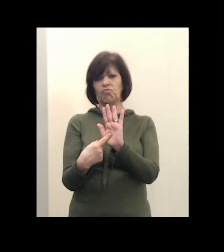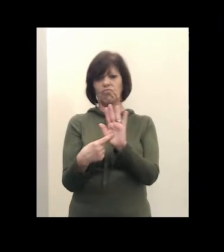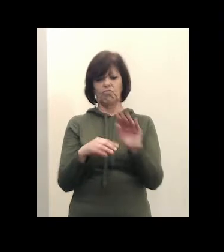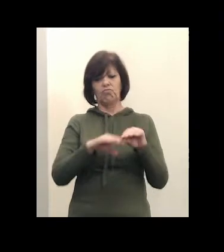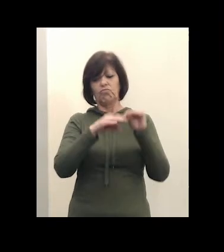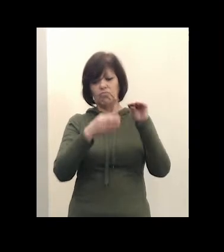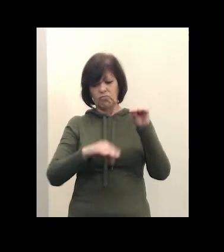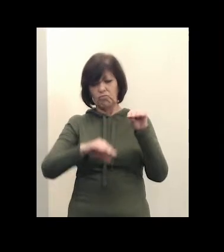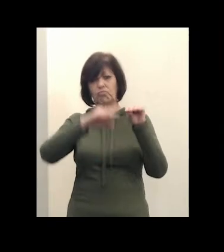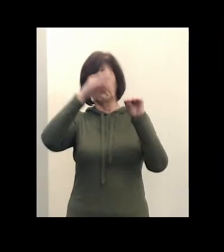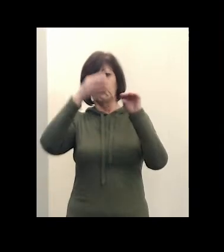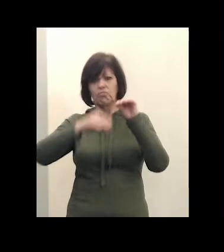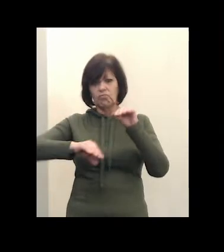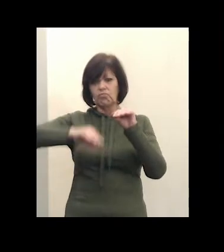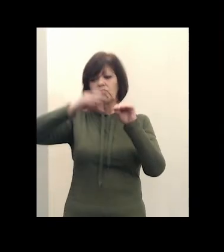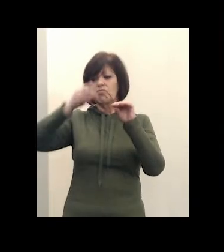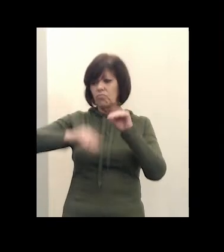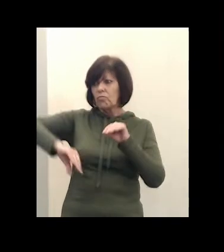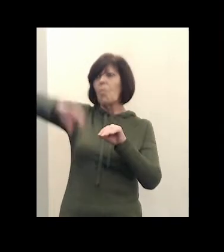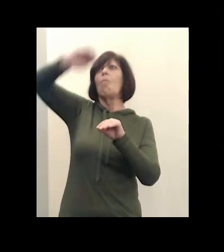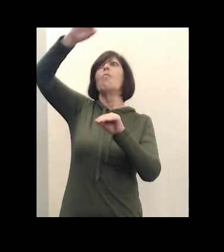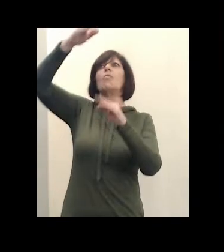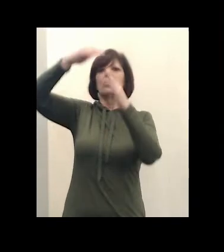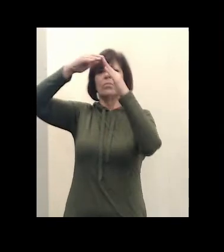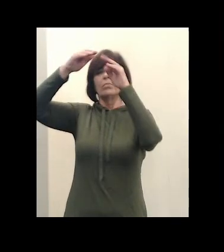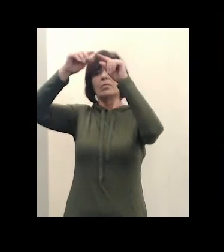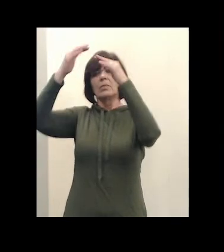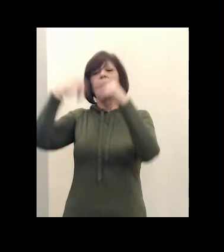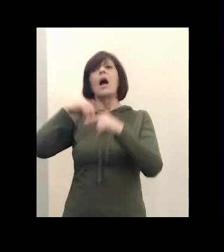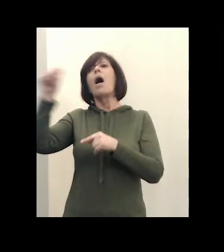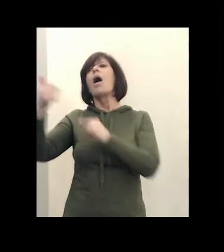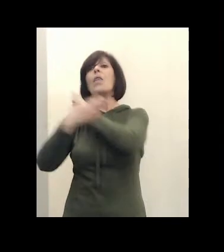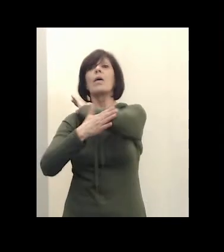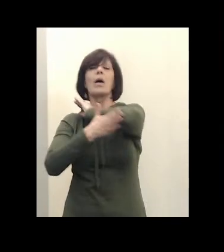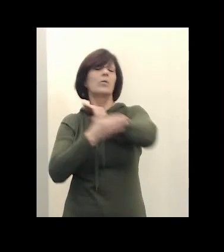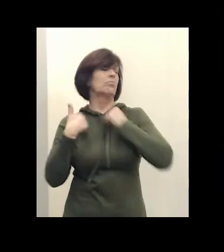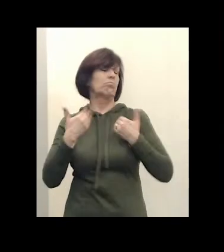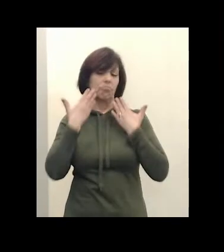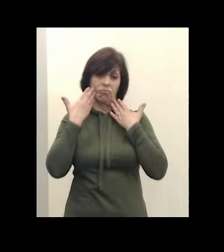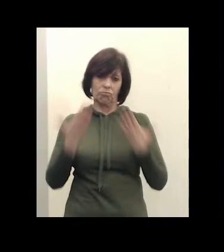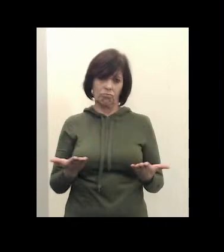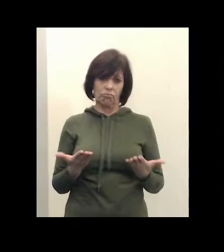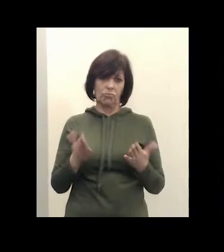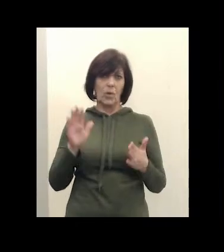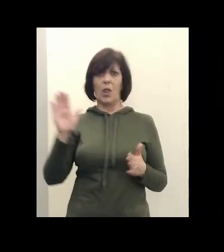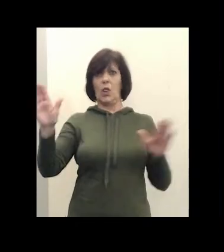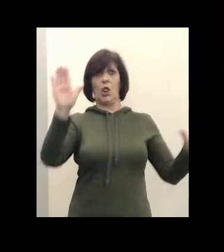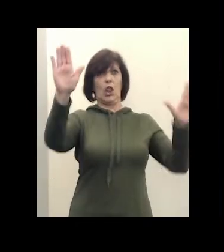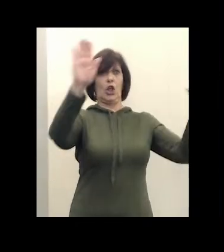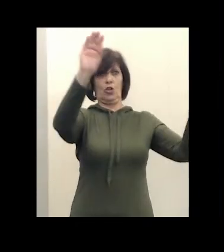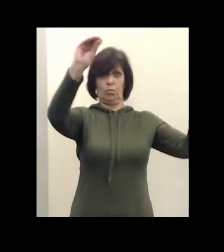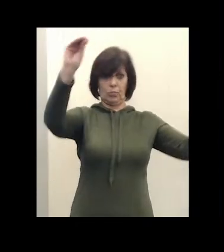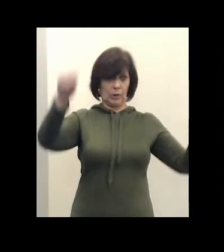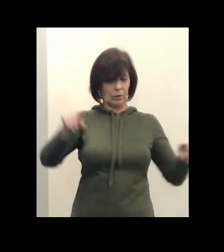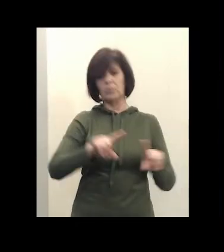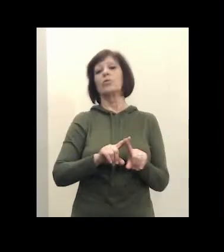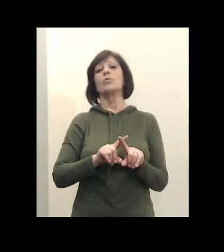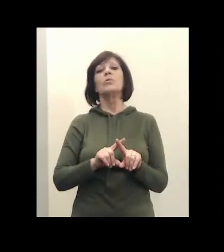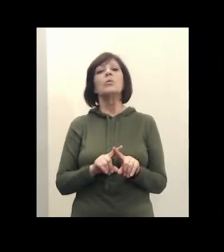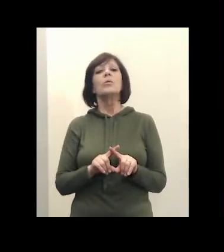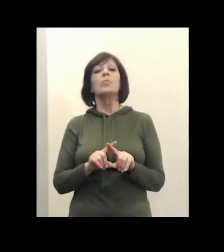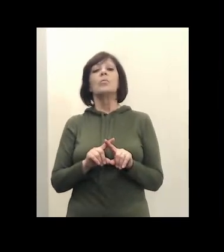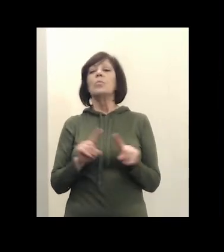what the percentages are in the other counties. You'd have to check with the other counties to find out what the percentages are of individuals that